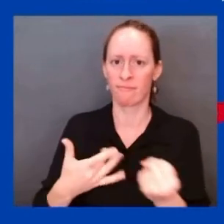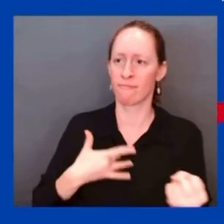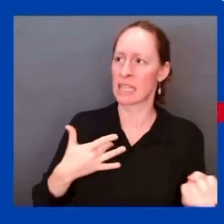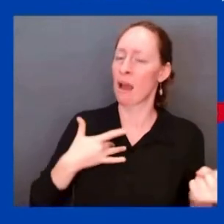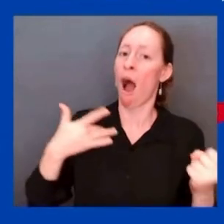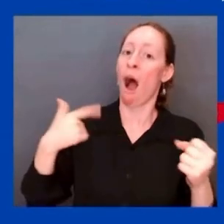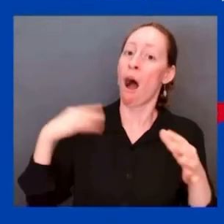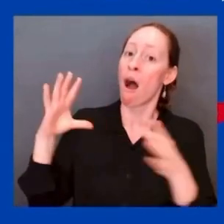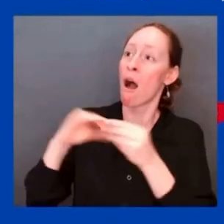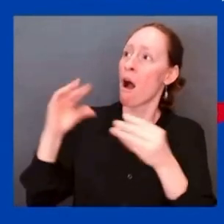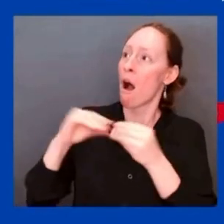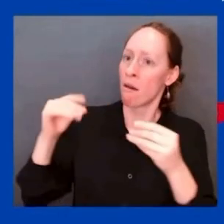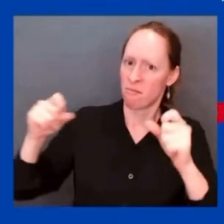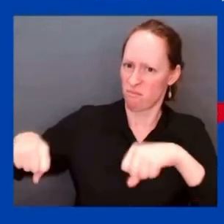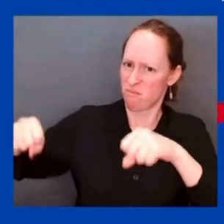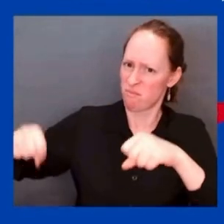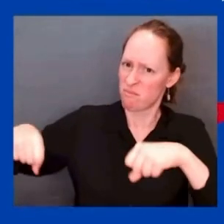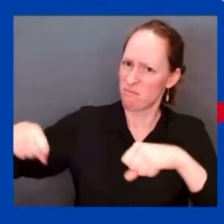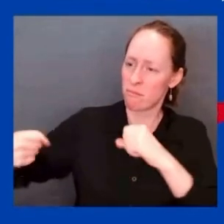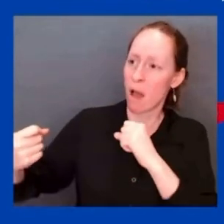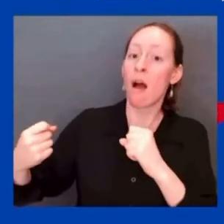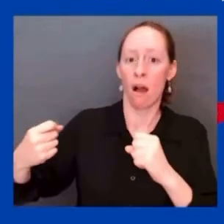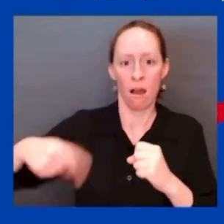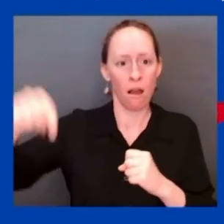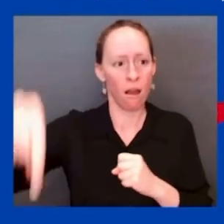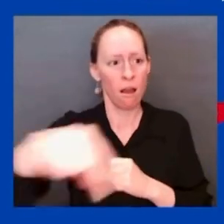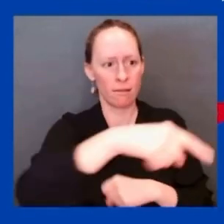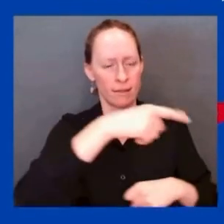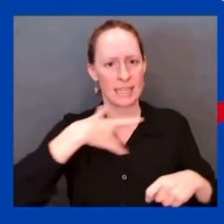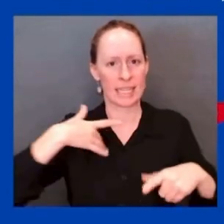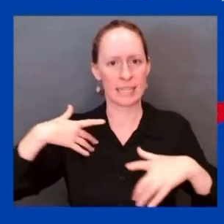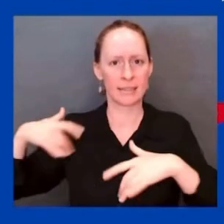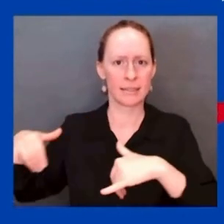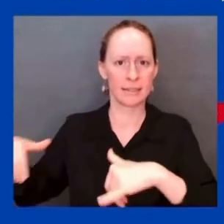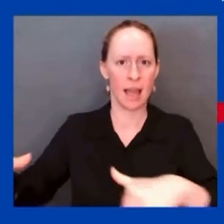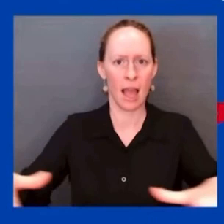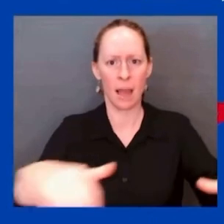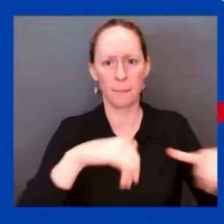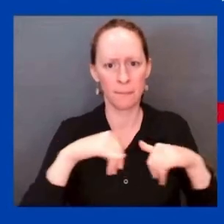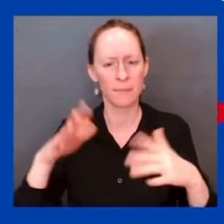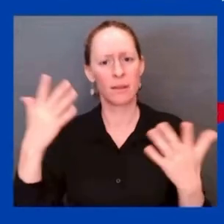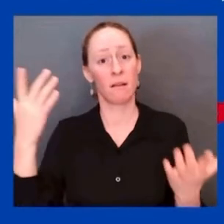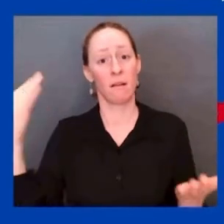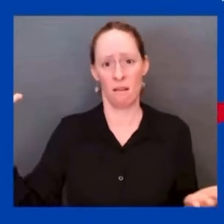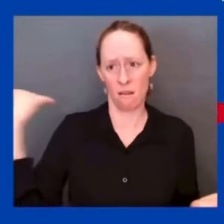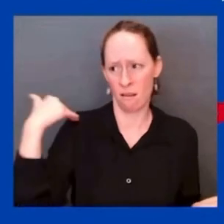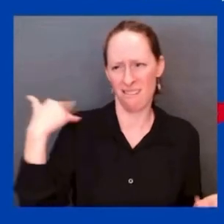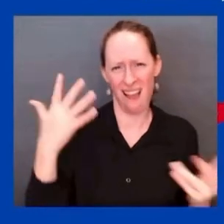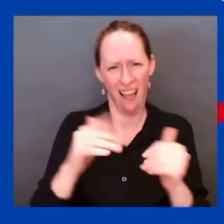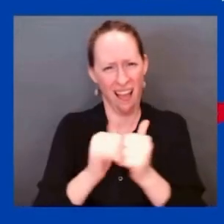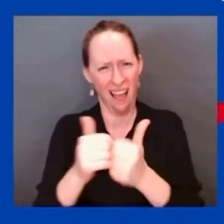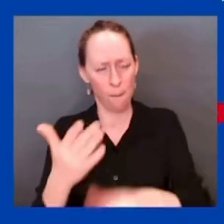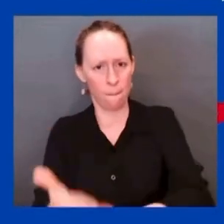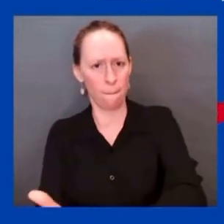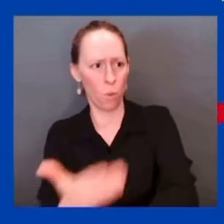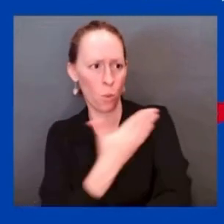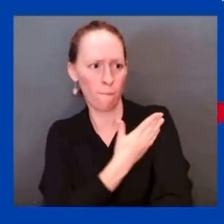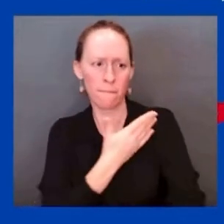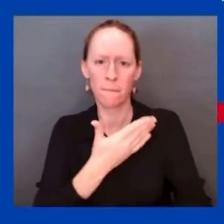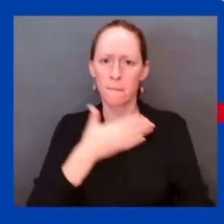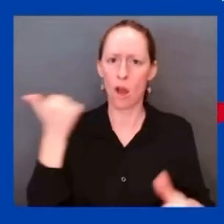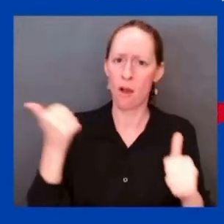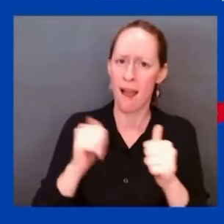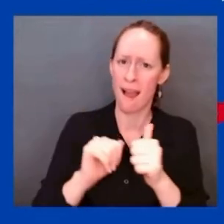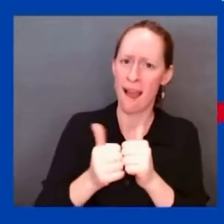done to help solve the issue. Best believe I had a detailed list of information. The